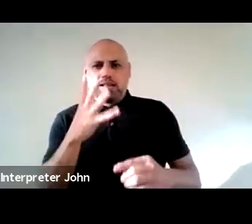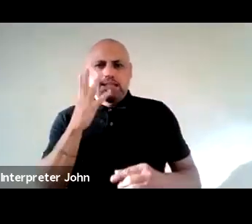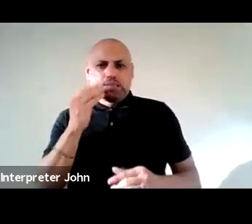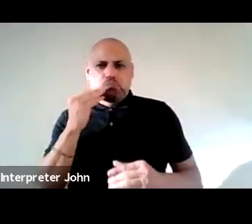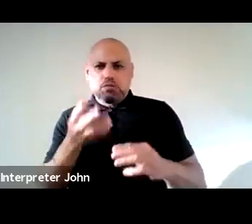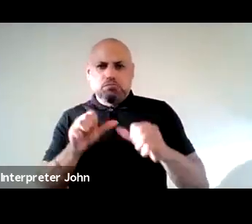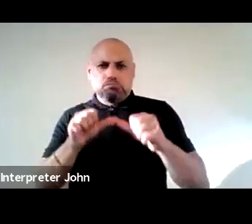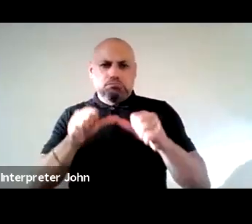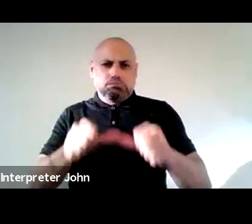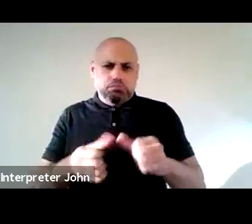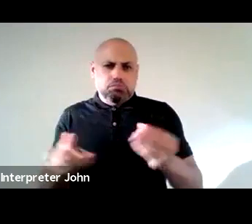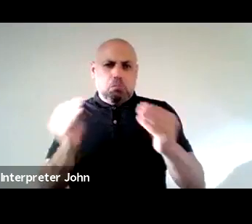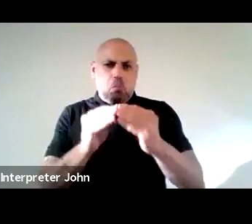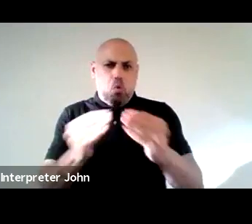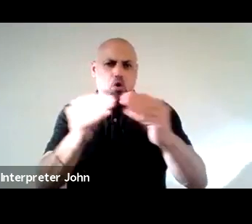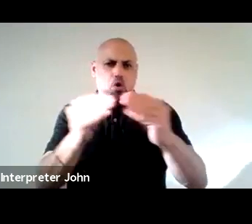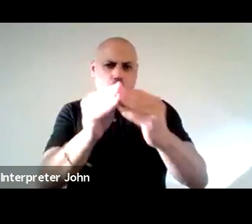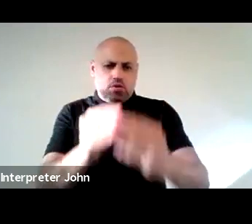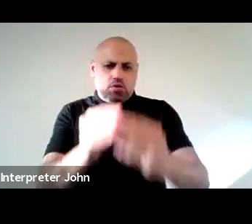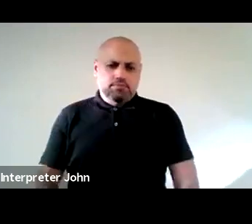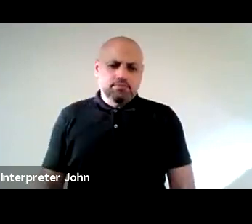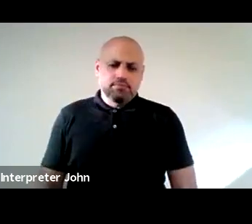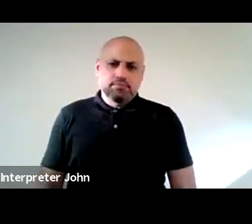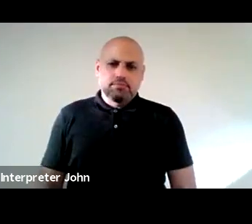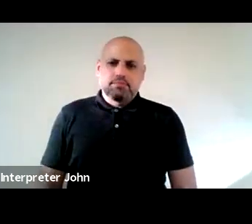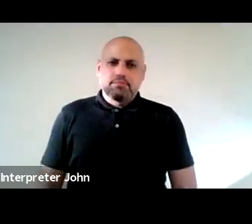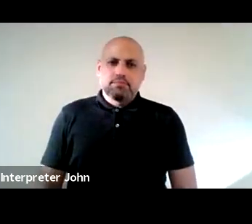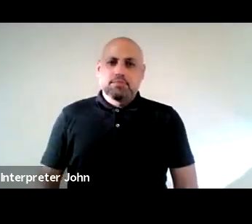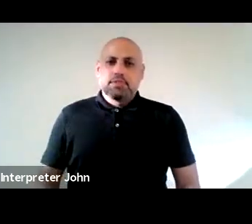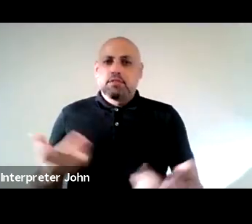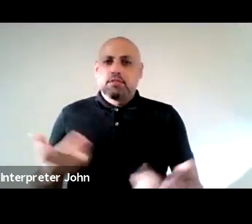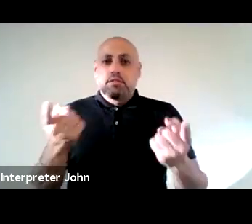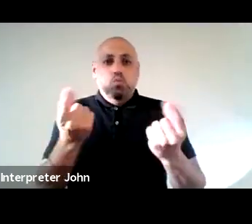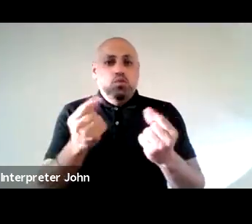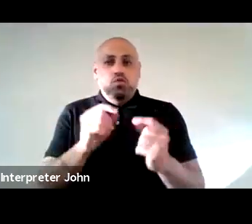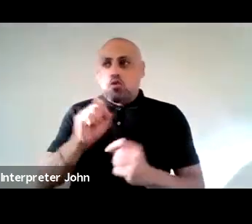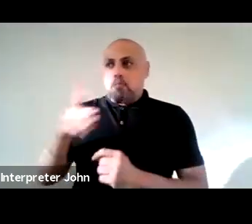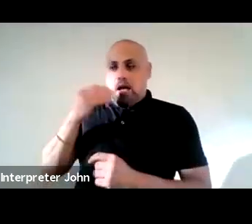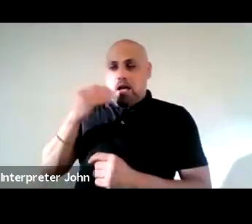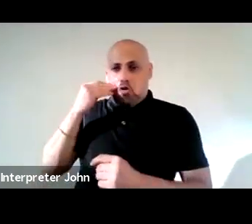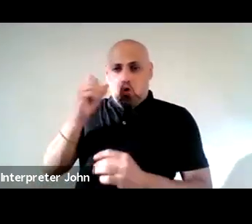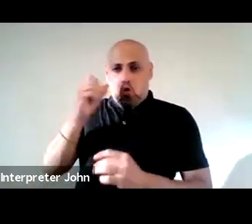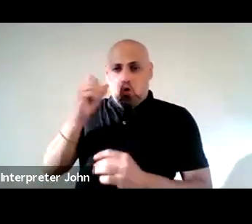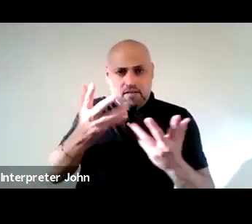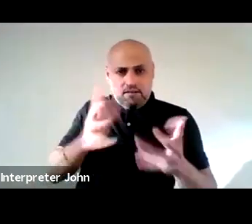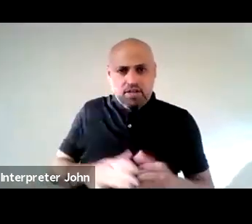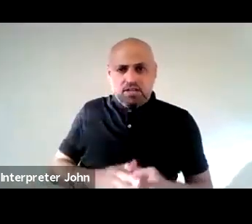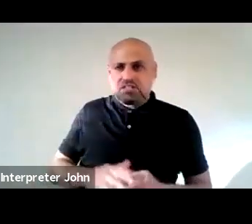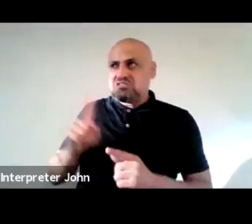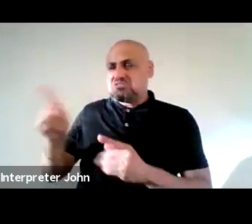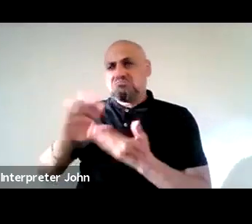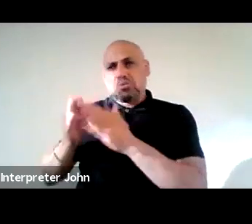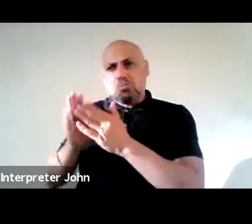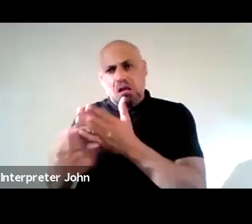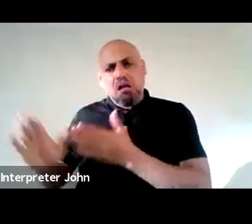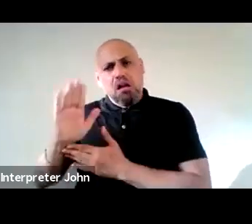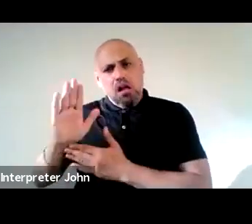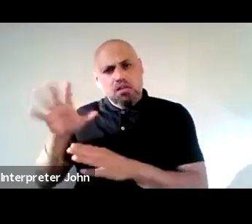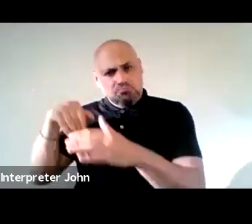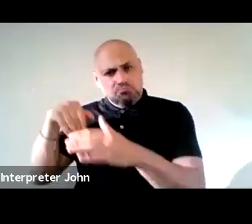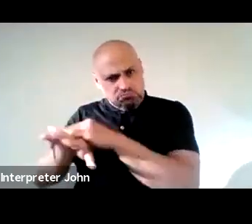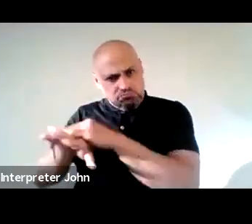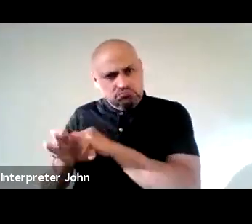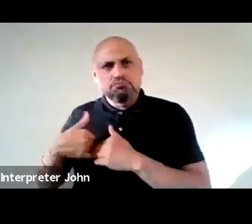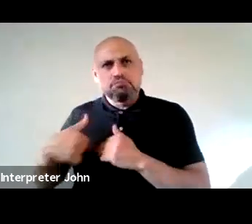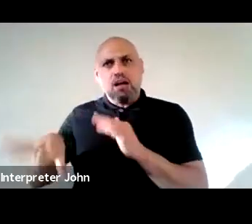of hopelessness. I moved back home when the semester ended, attended community college, where I discovered